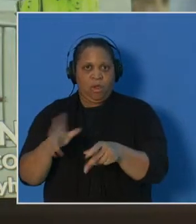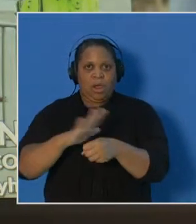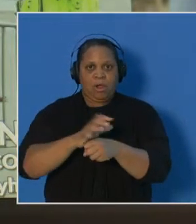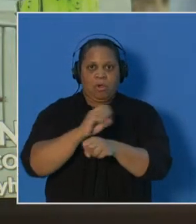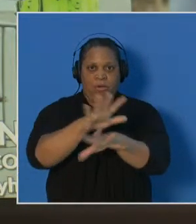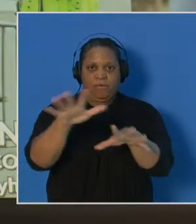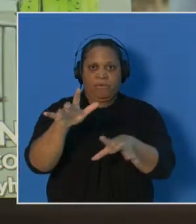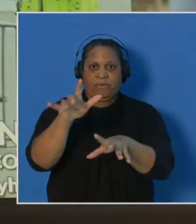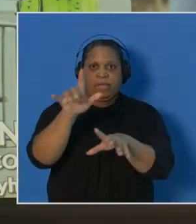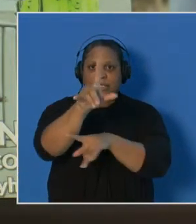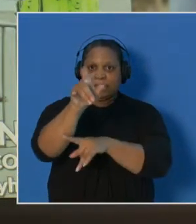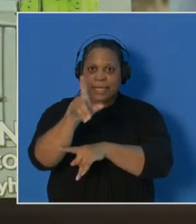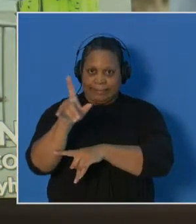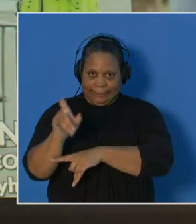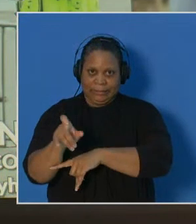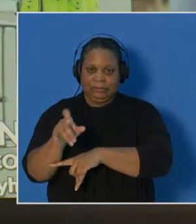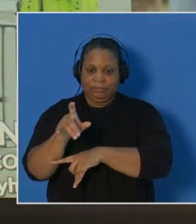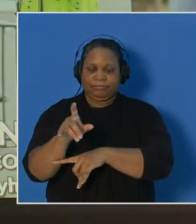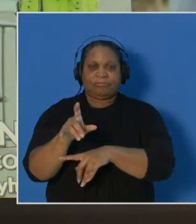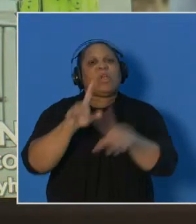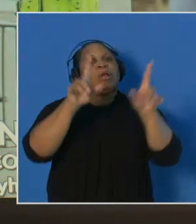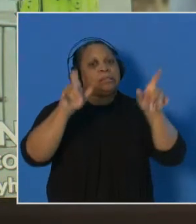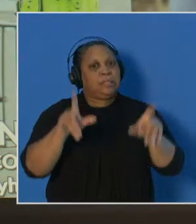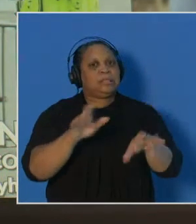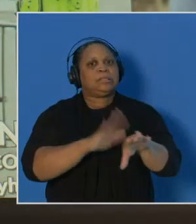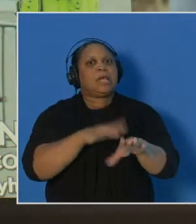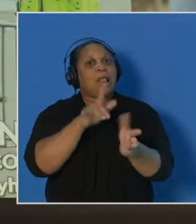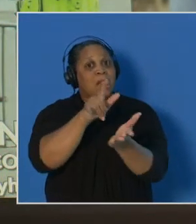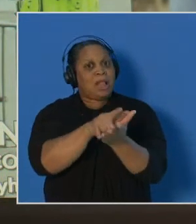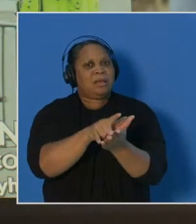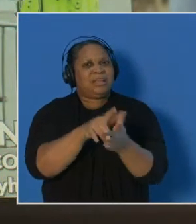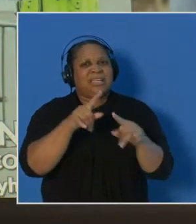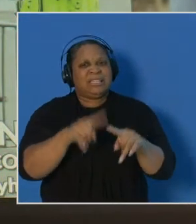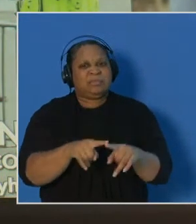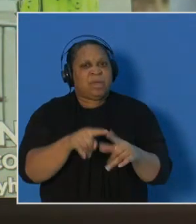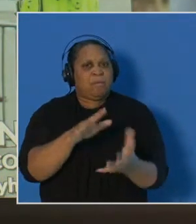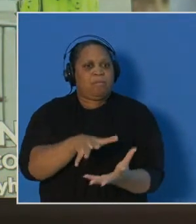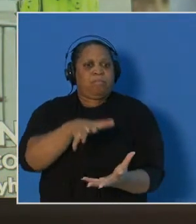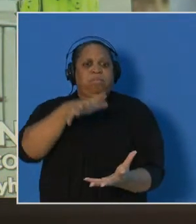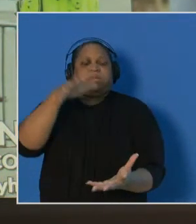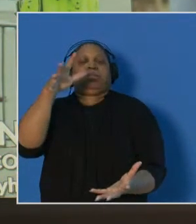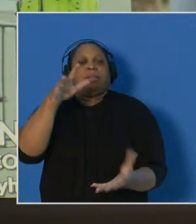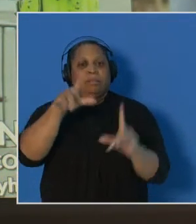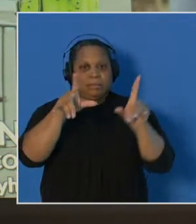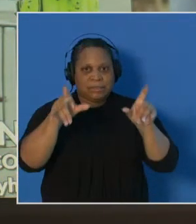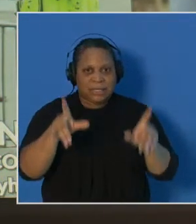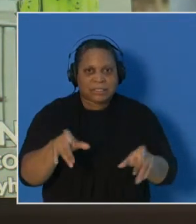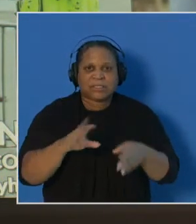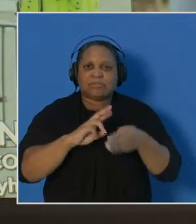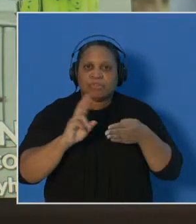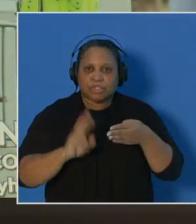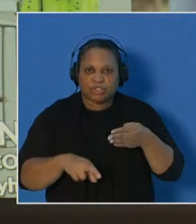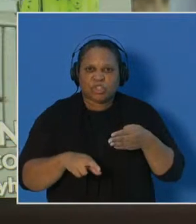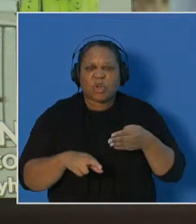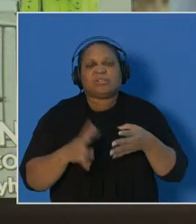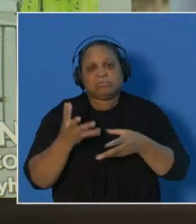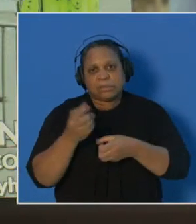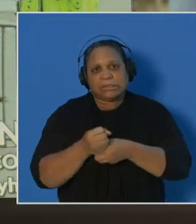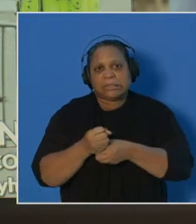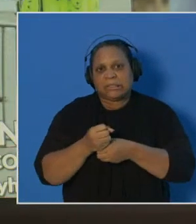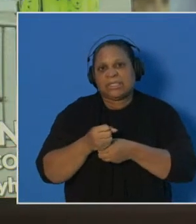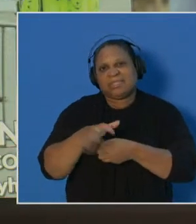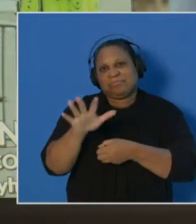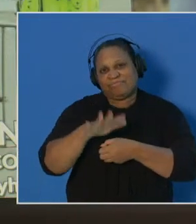COVID-19 testing at the airport. Depending on the volume of test, the results are expected to be received